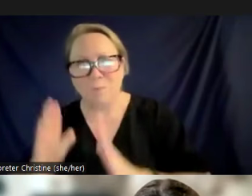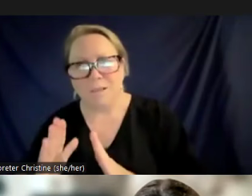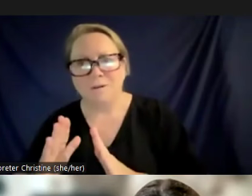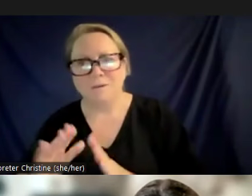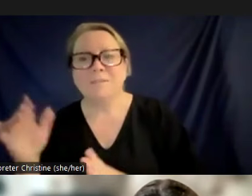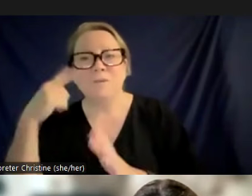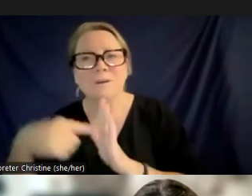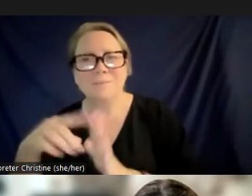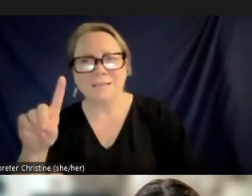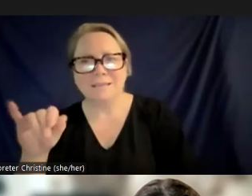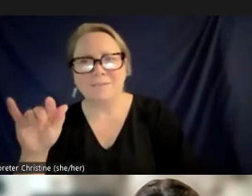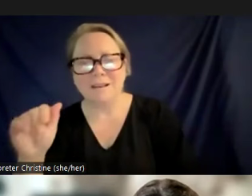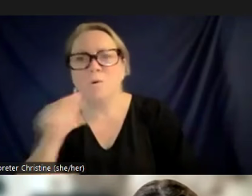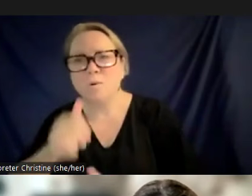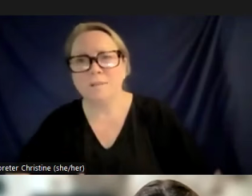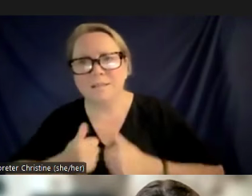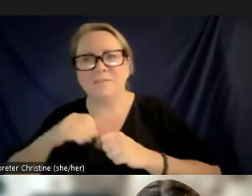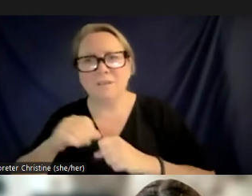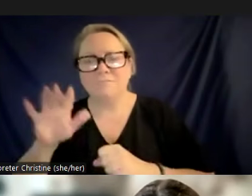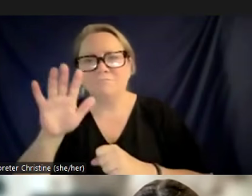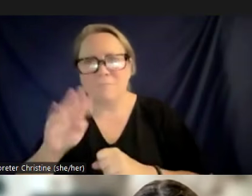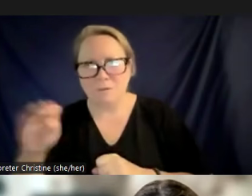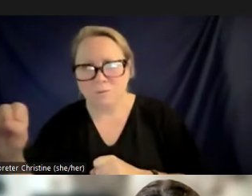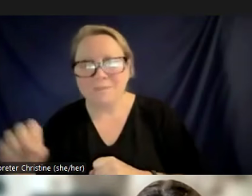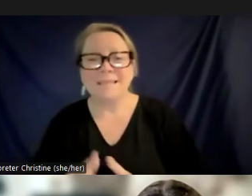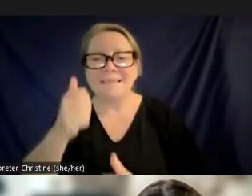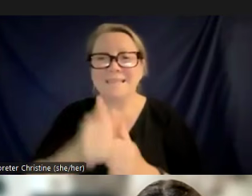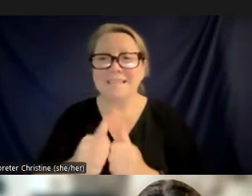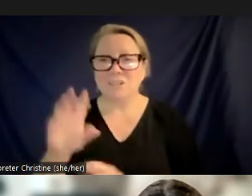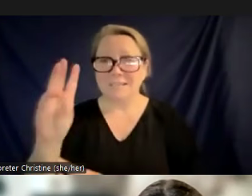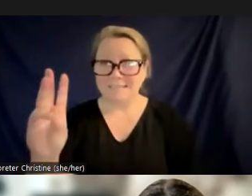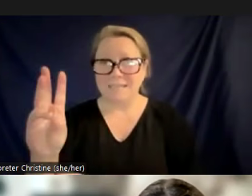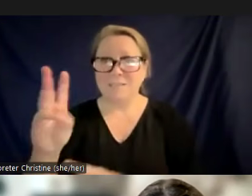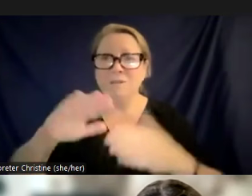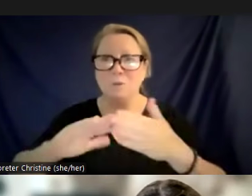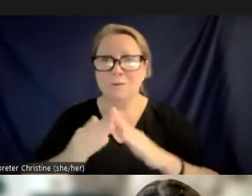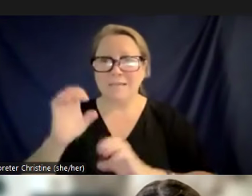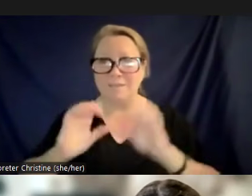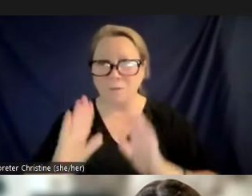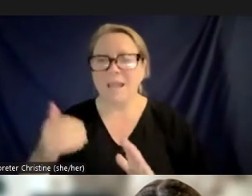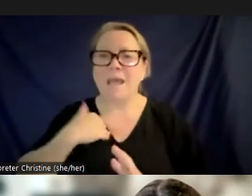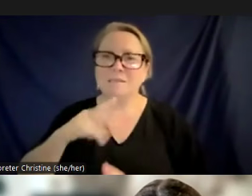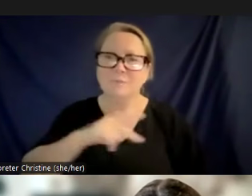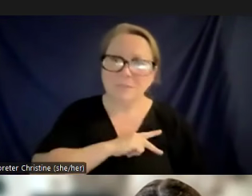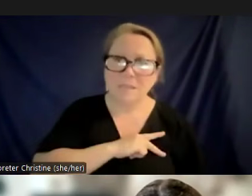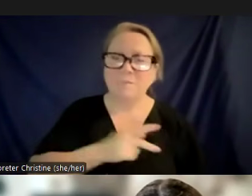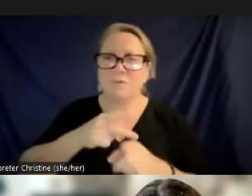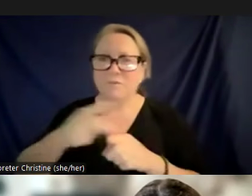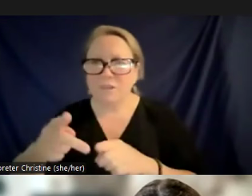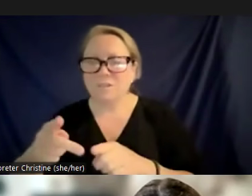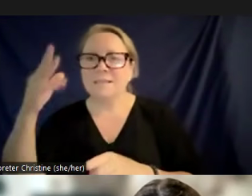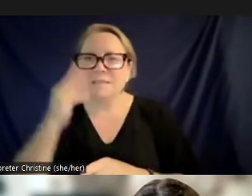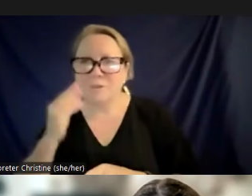the state. Each of the 6 community evaluators brought personal or professional experiences and relationships within